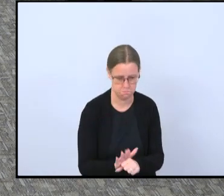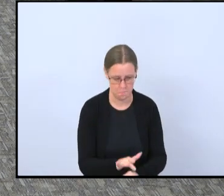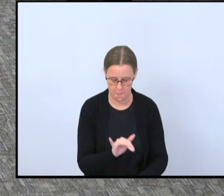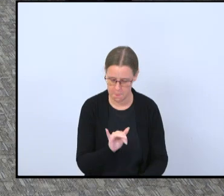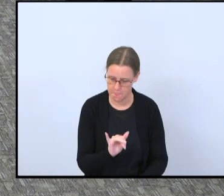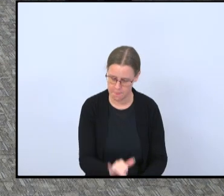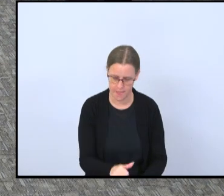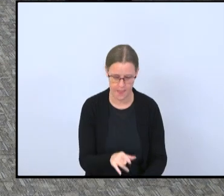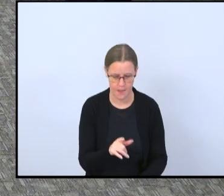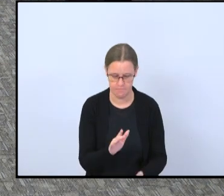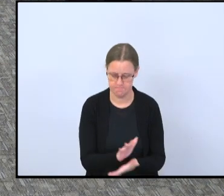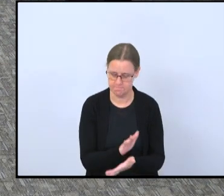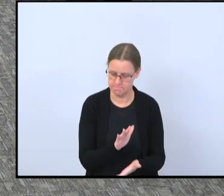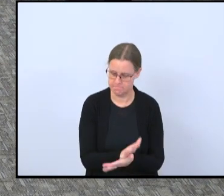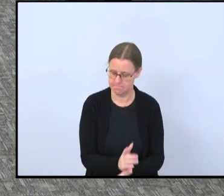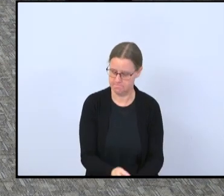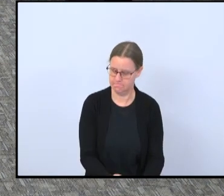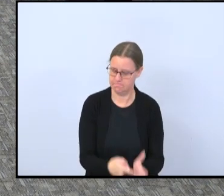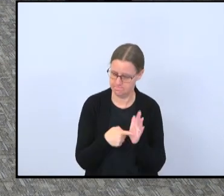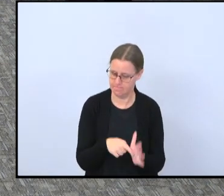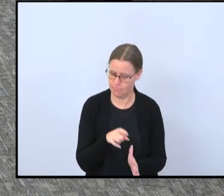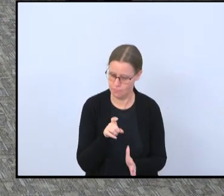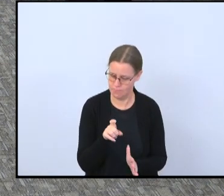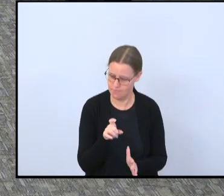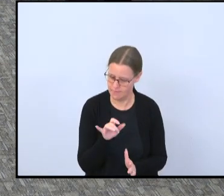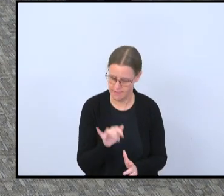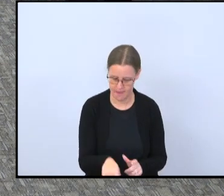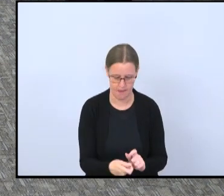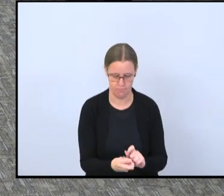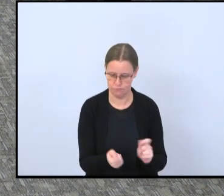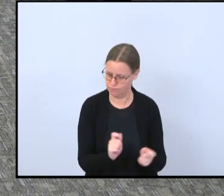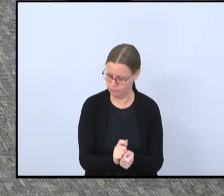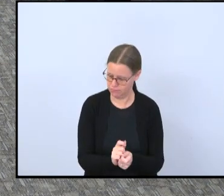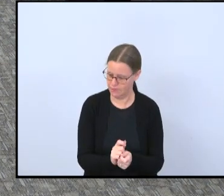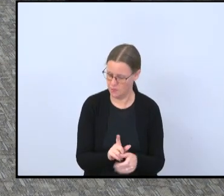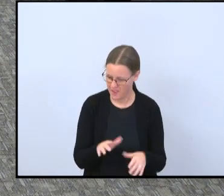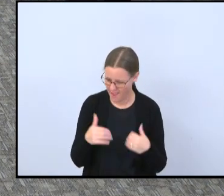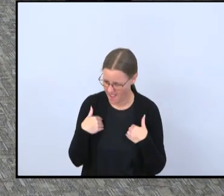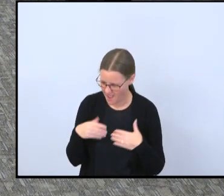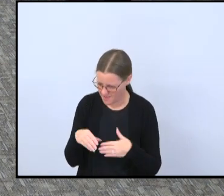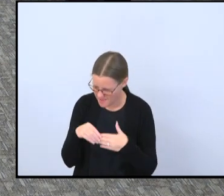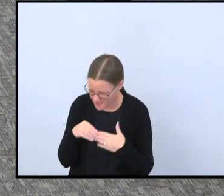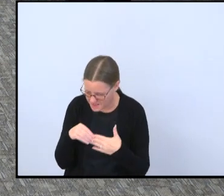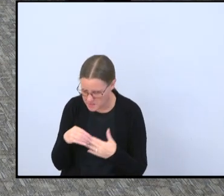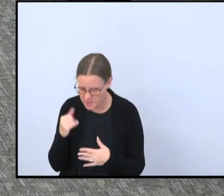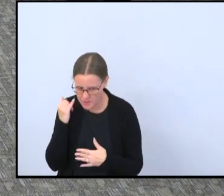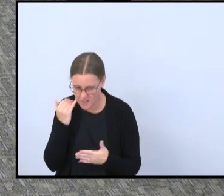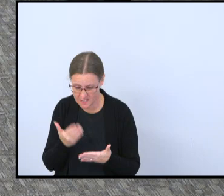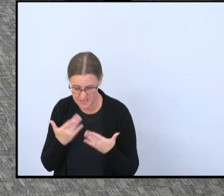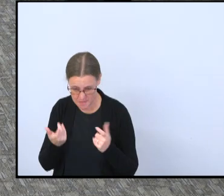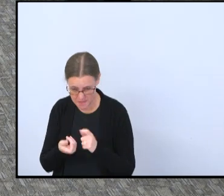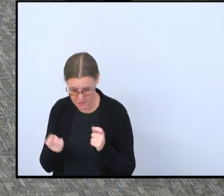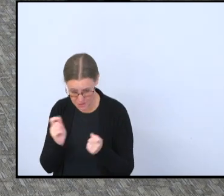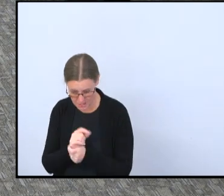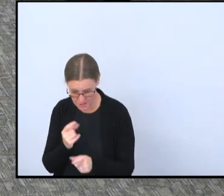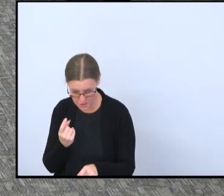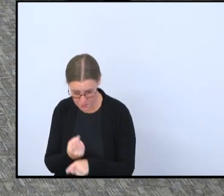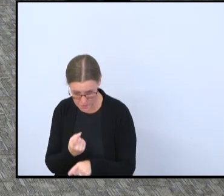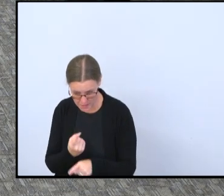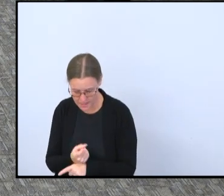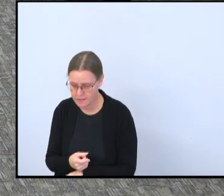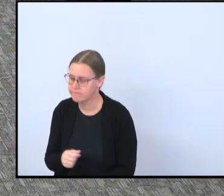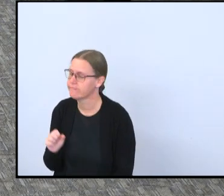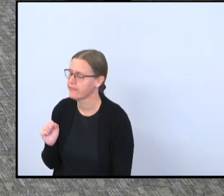school. There is that flexibility should something change, especially like with Indian Spring, correct?